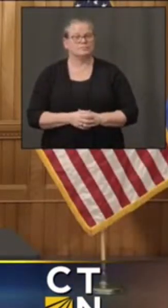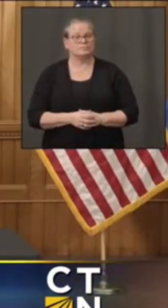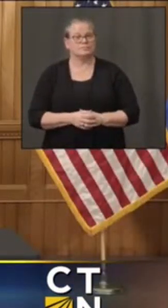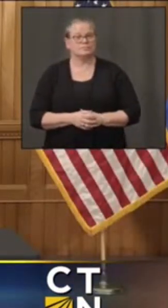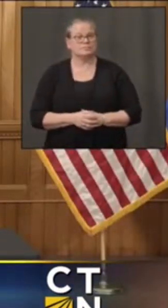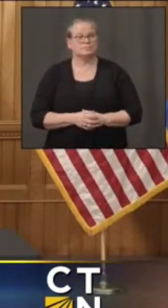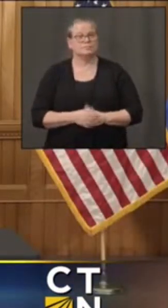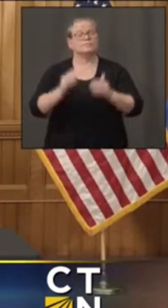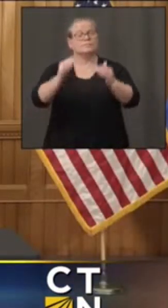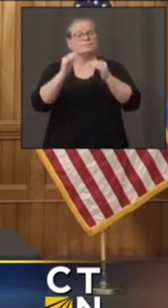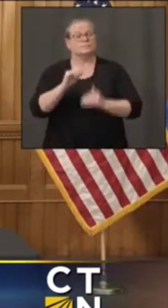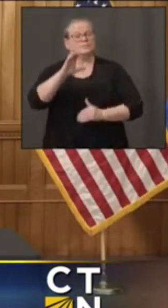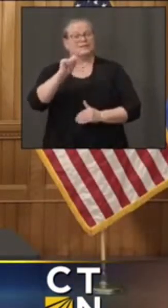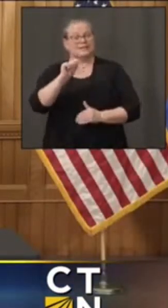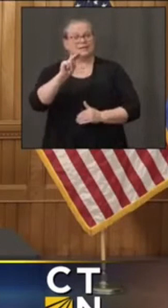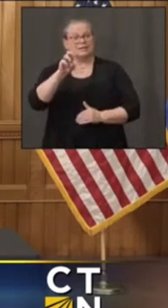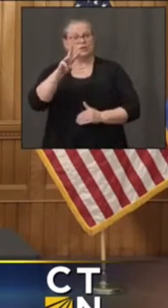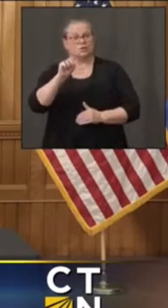CT News Junkie.